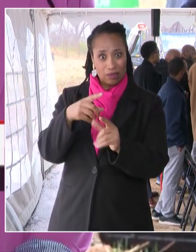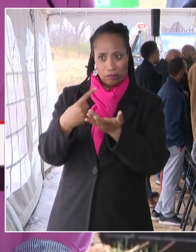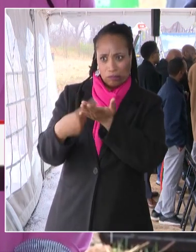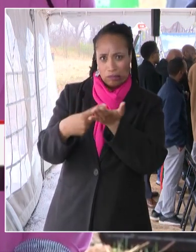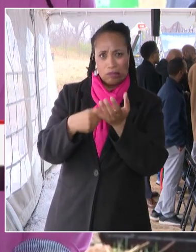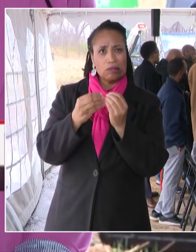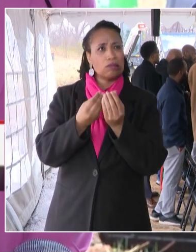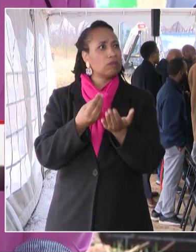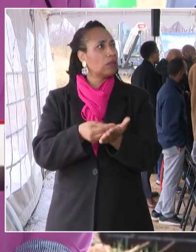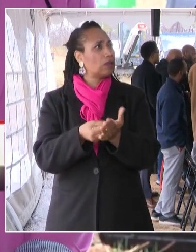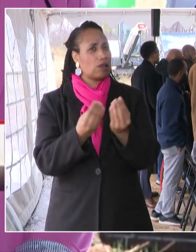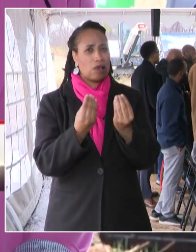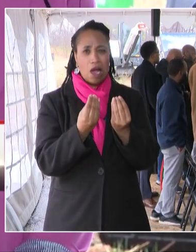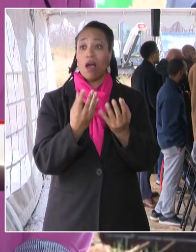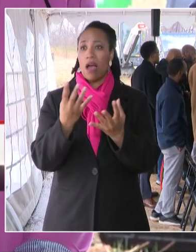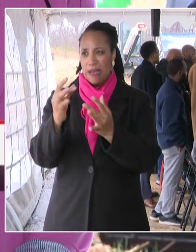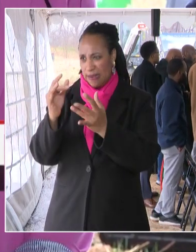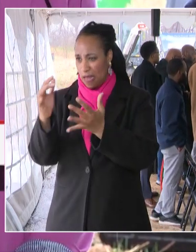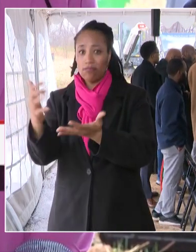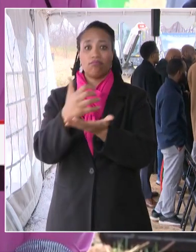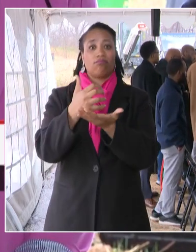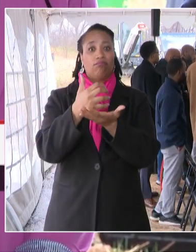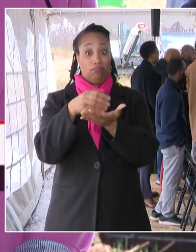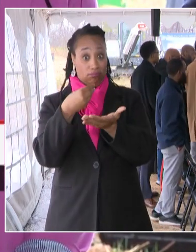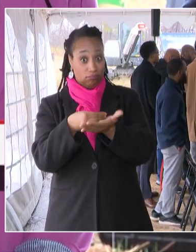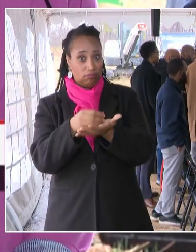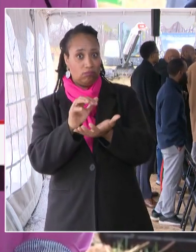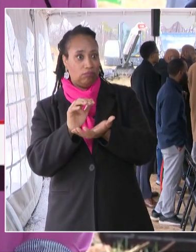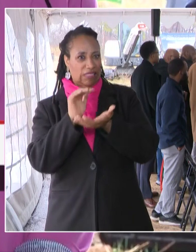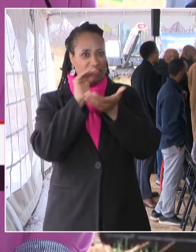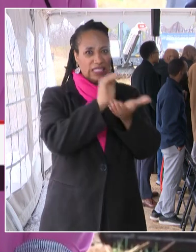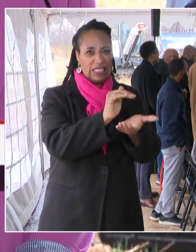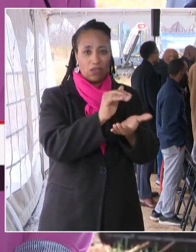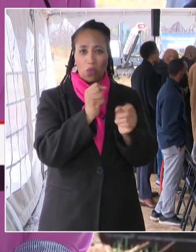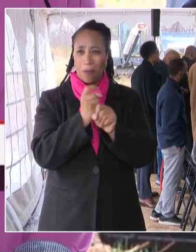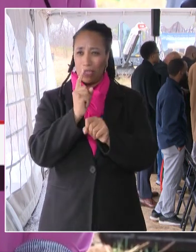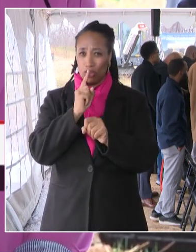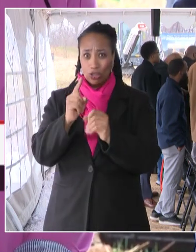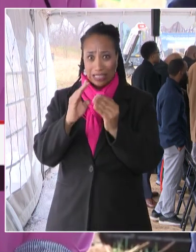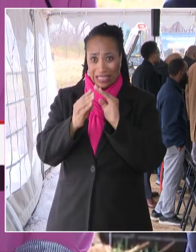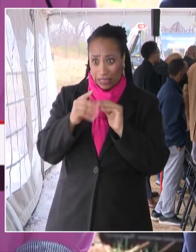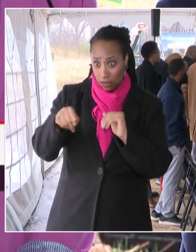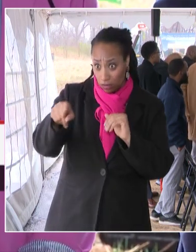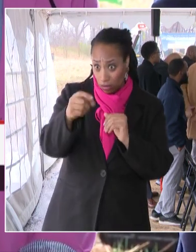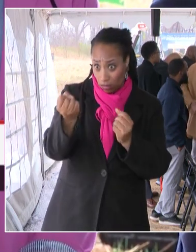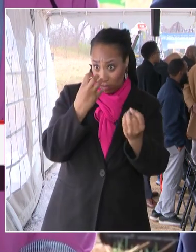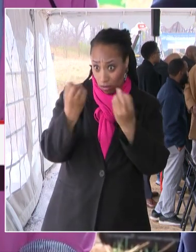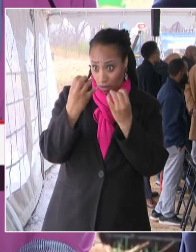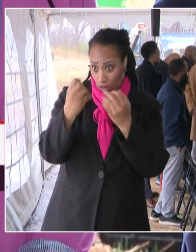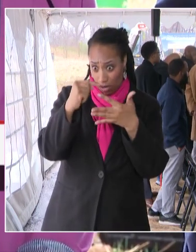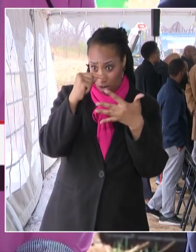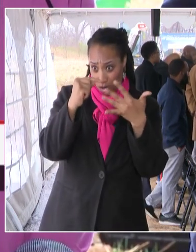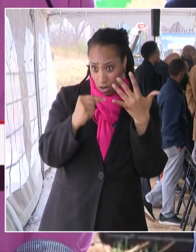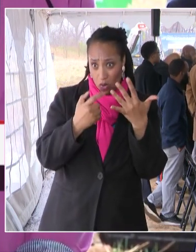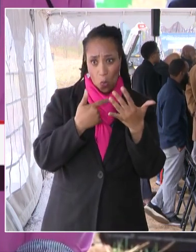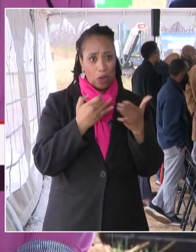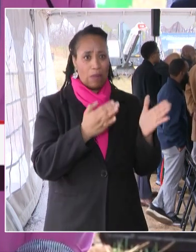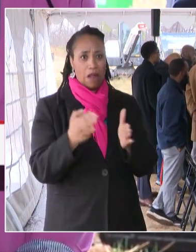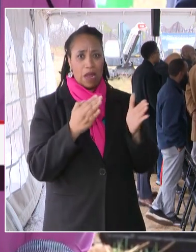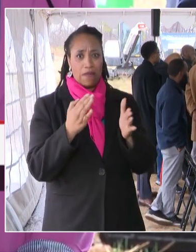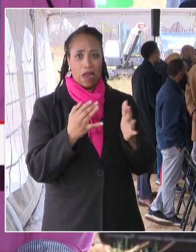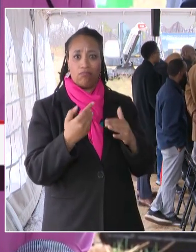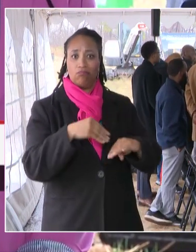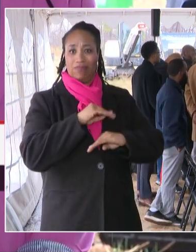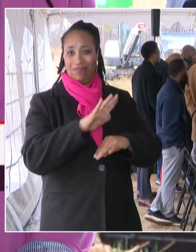funding for the project, and that it reflected what the community needed. It also fit nicely into our strategy to